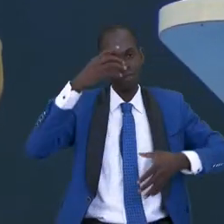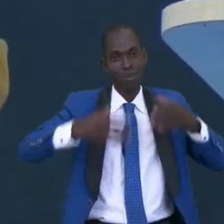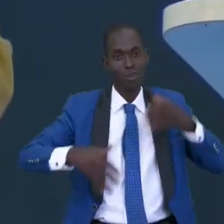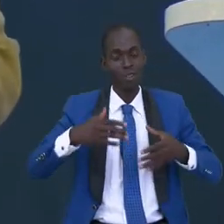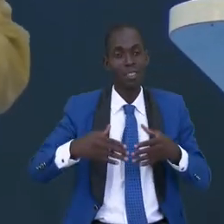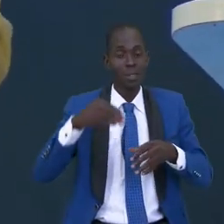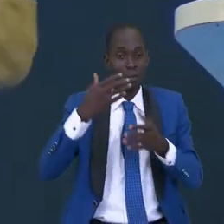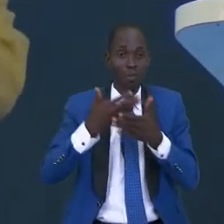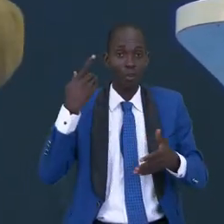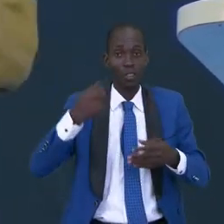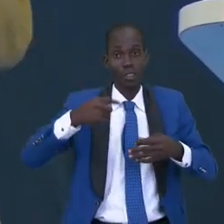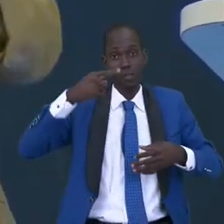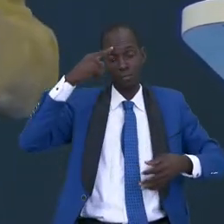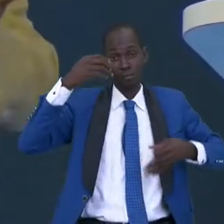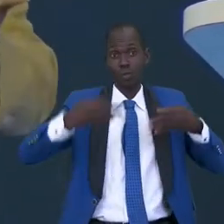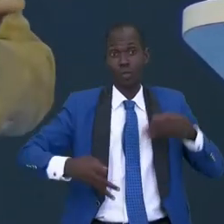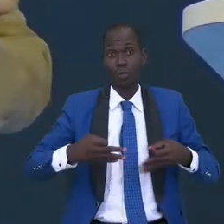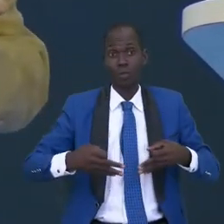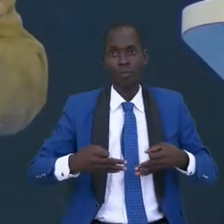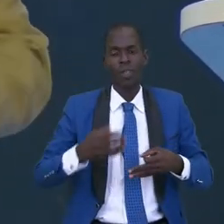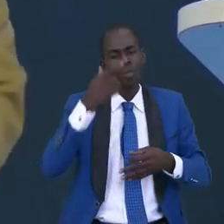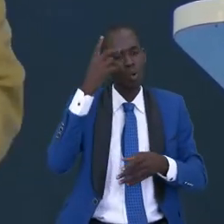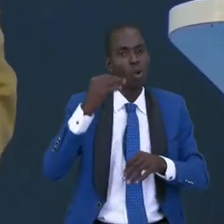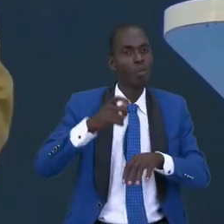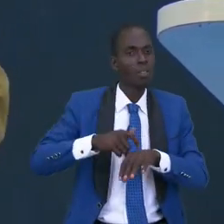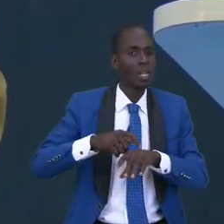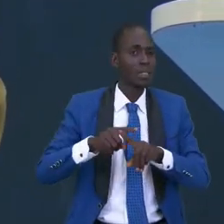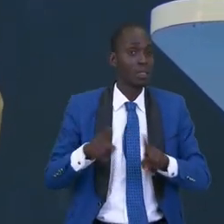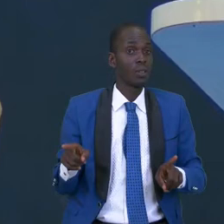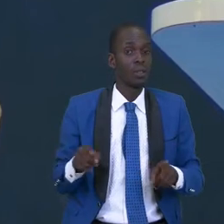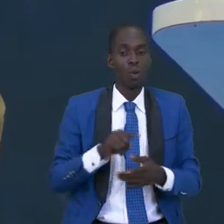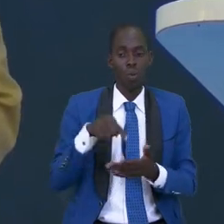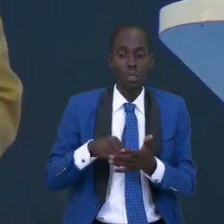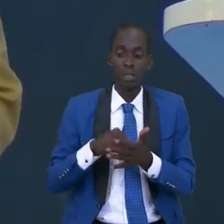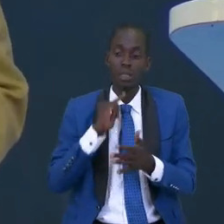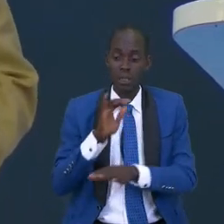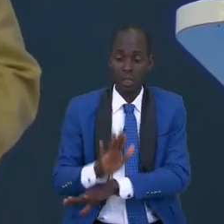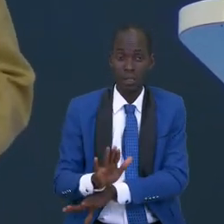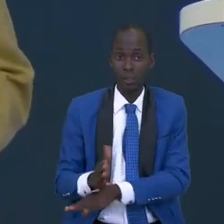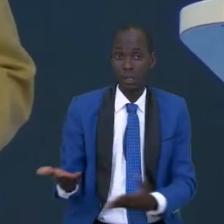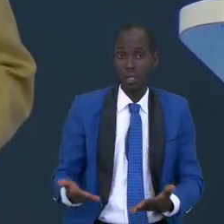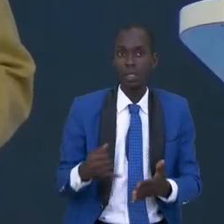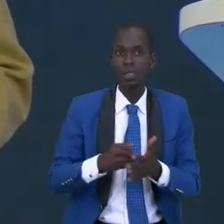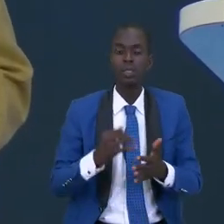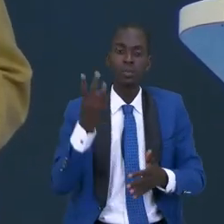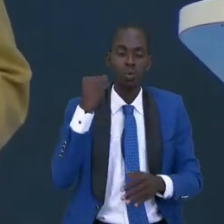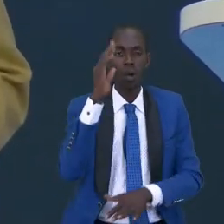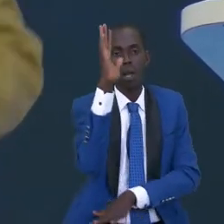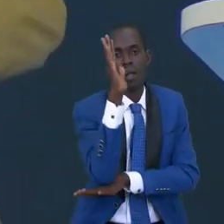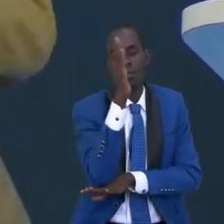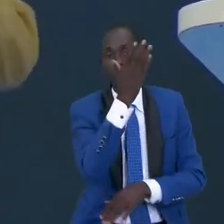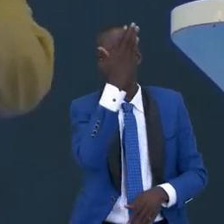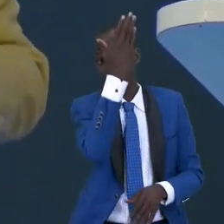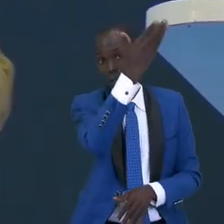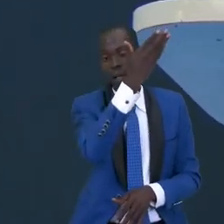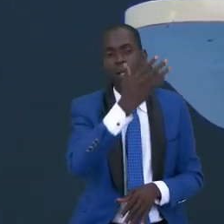court, because of time difference, when it's evening here, it's afternoon over there.